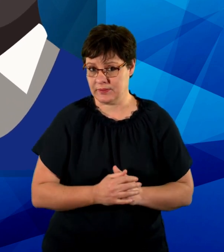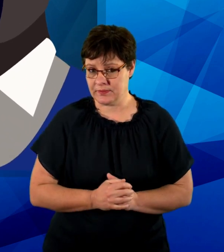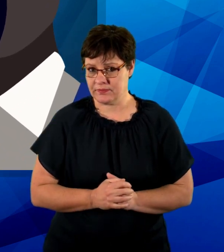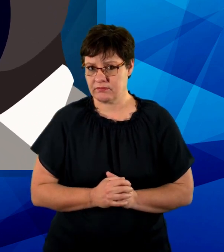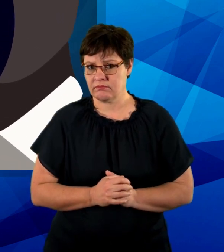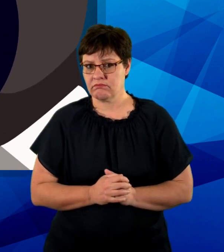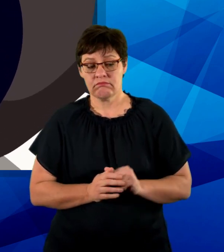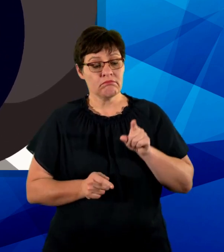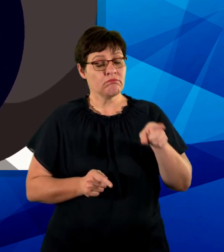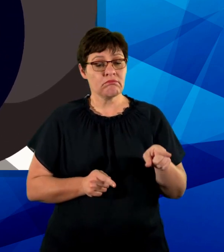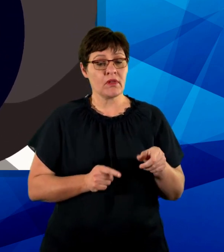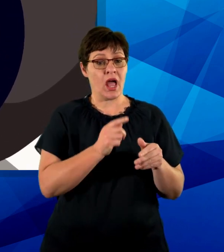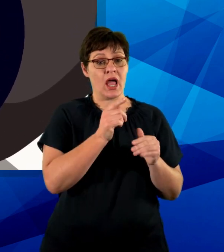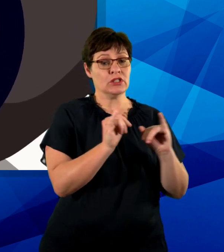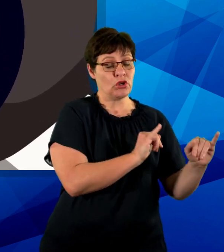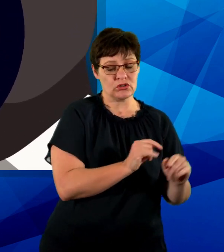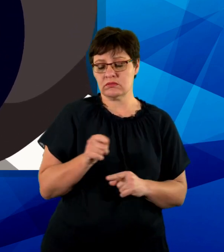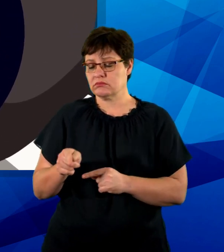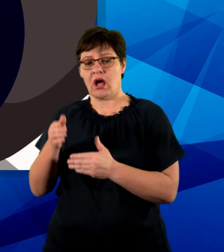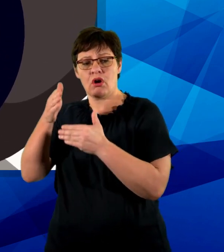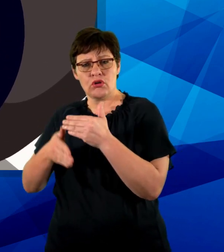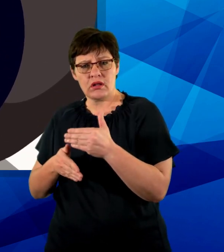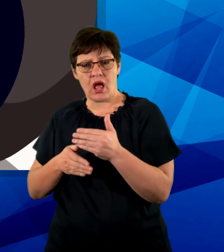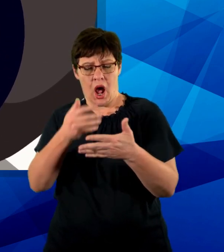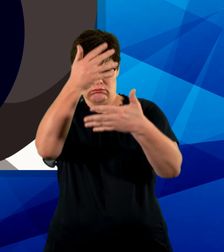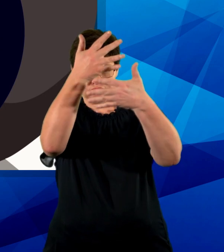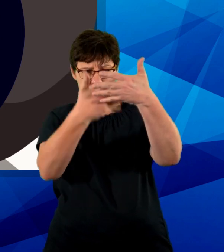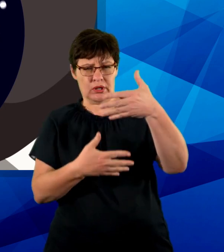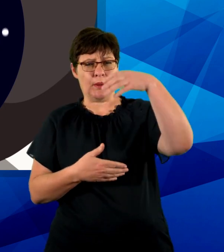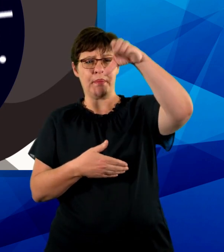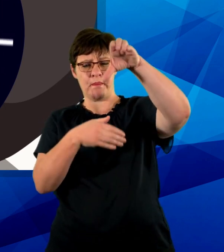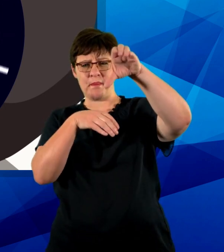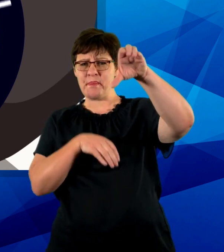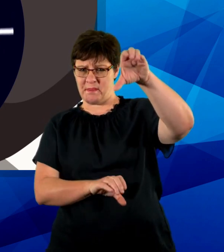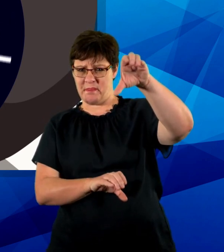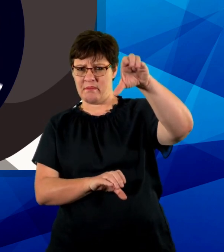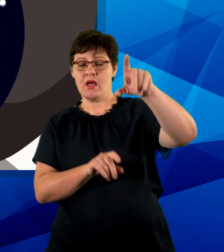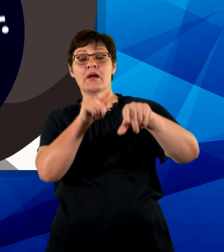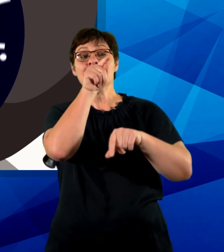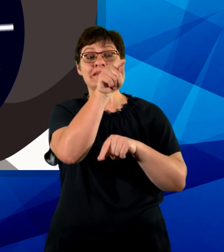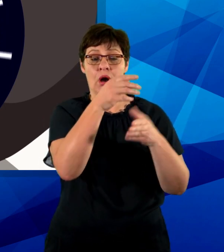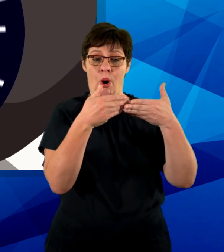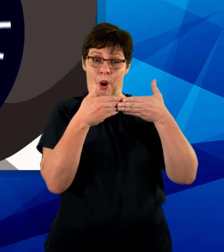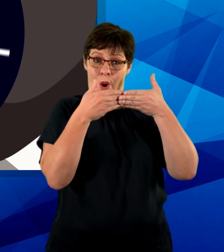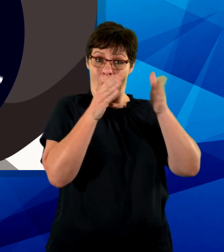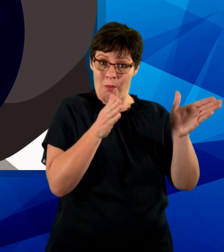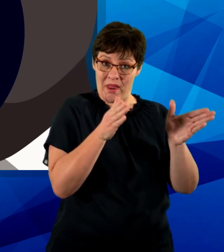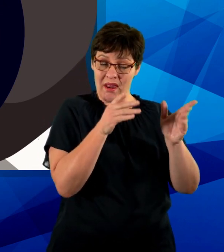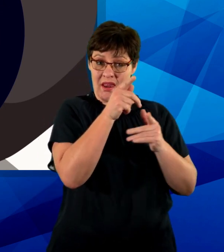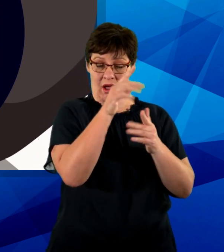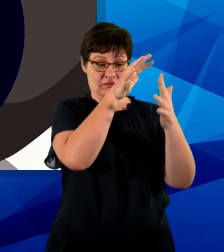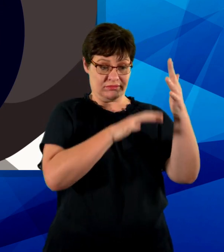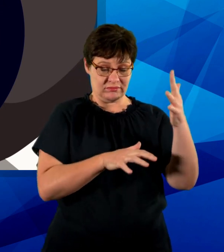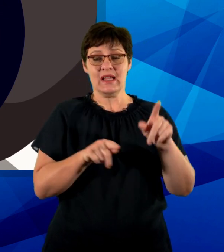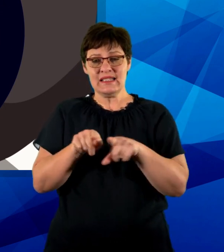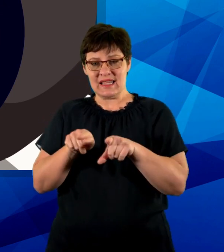The introduction and conclusion are smaller parts of the larger text that have the function of opening up the main contents and closing